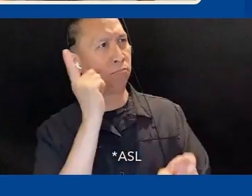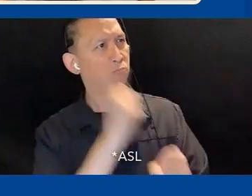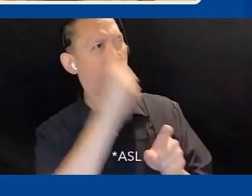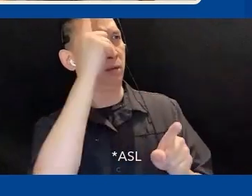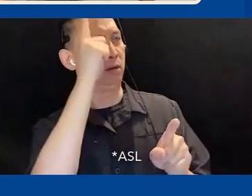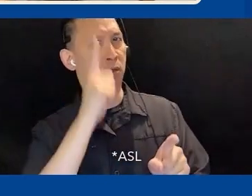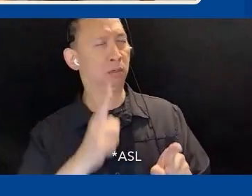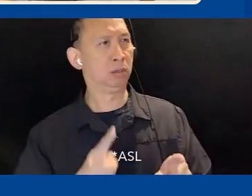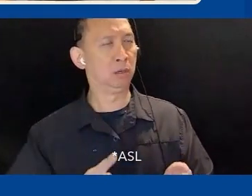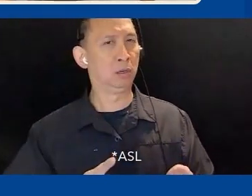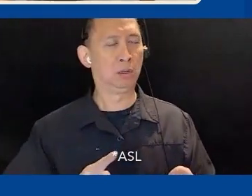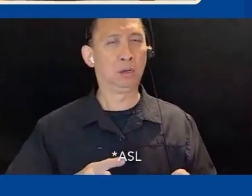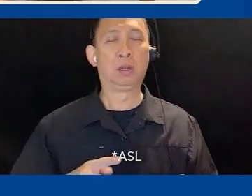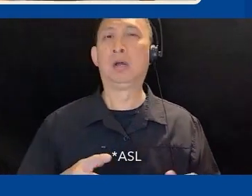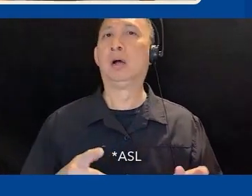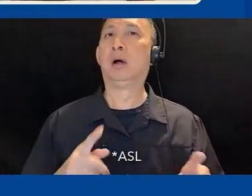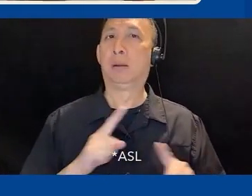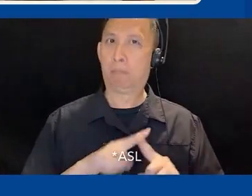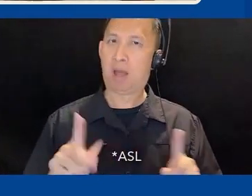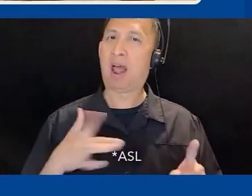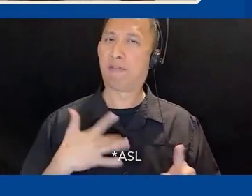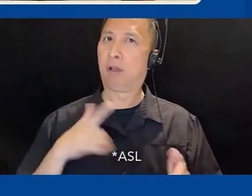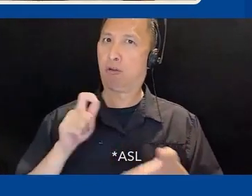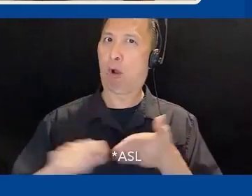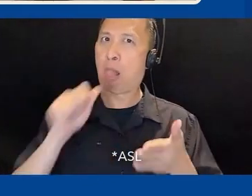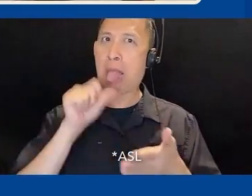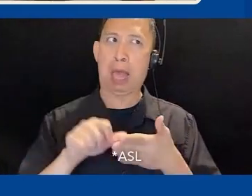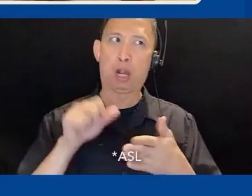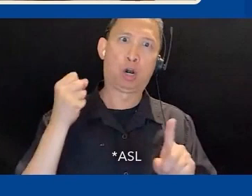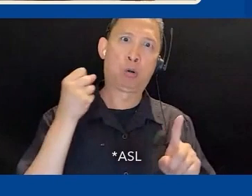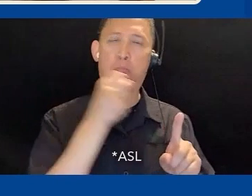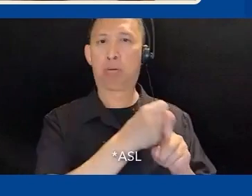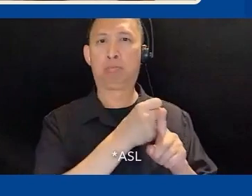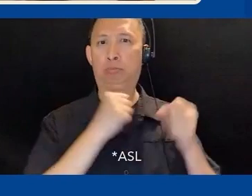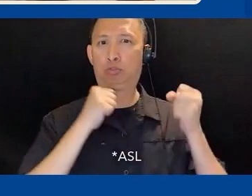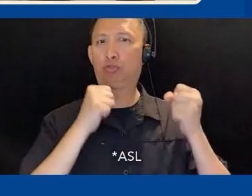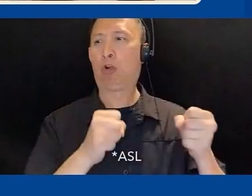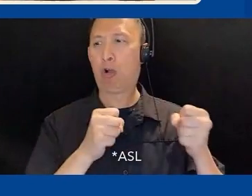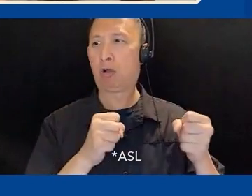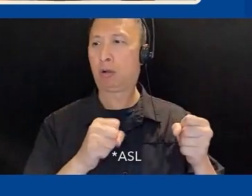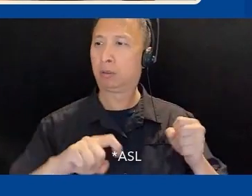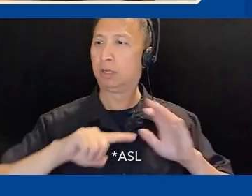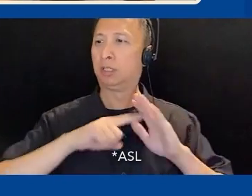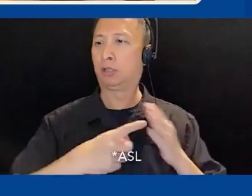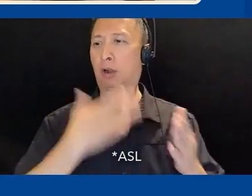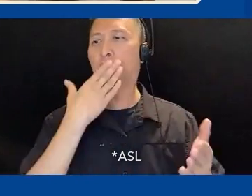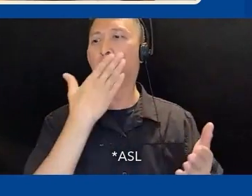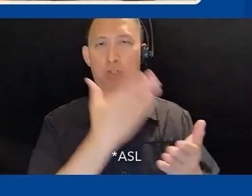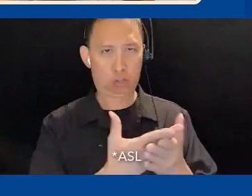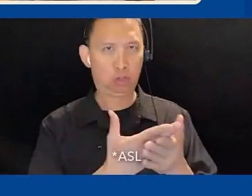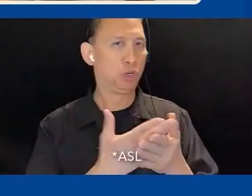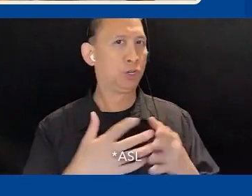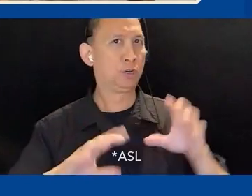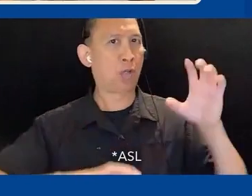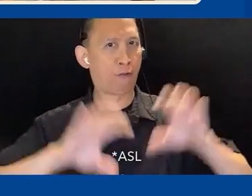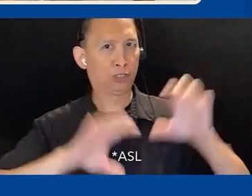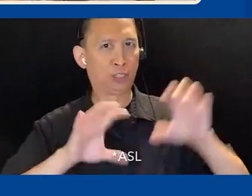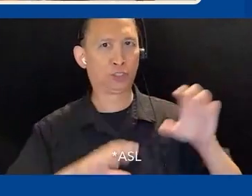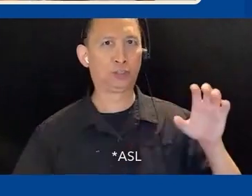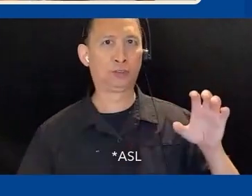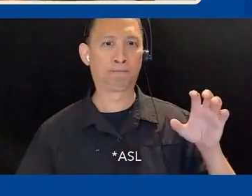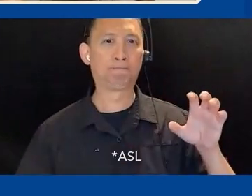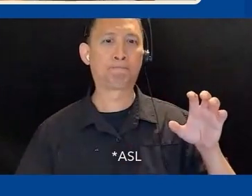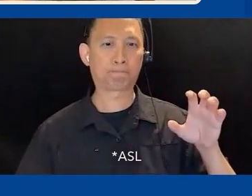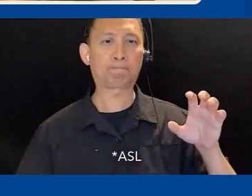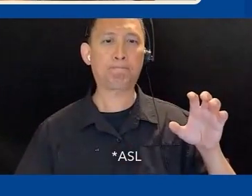impact was strong, and it started a lot of conversations. I think, I don't know, and maybe this